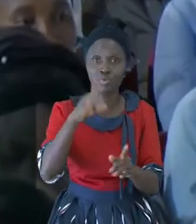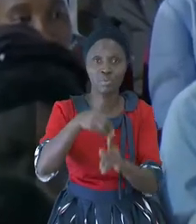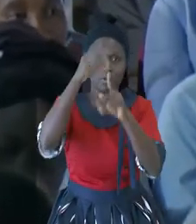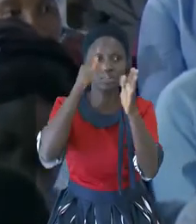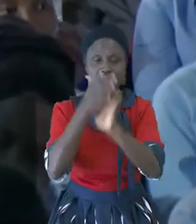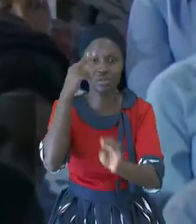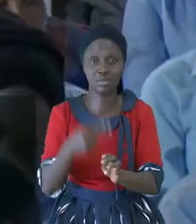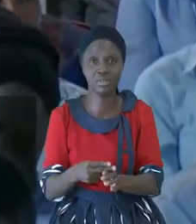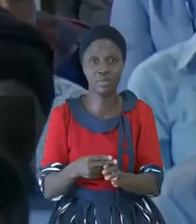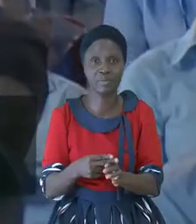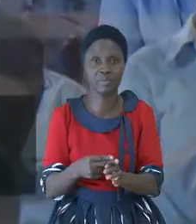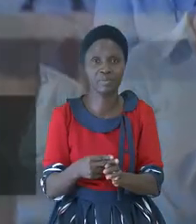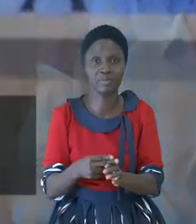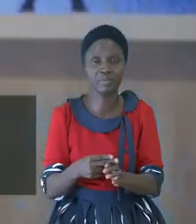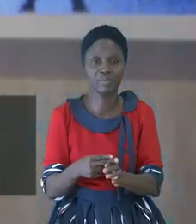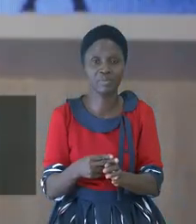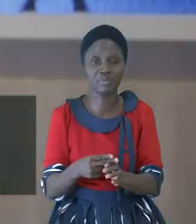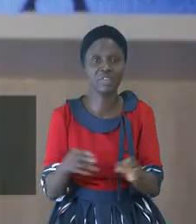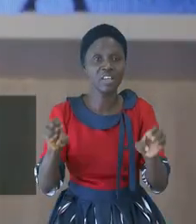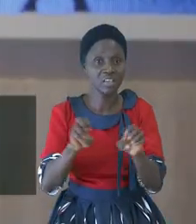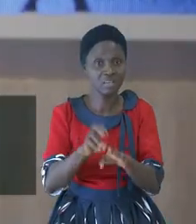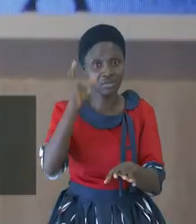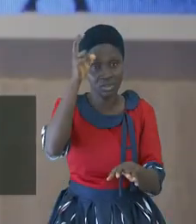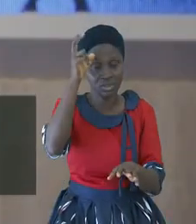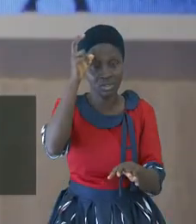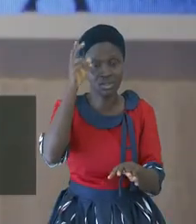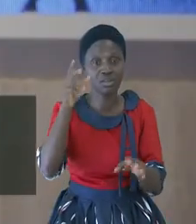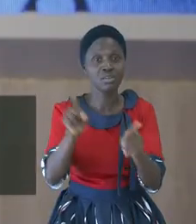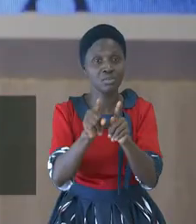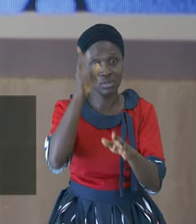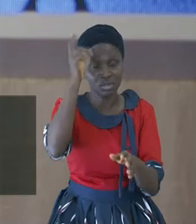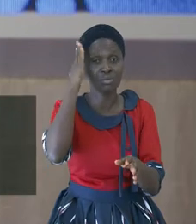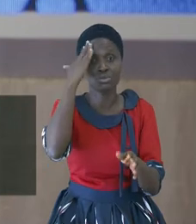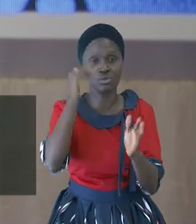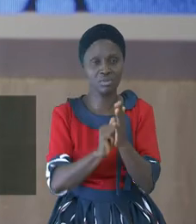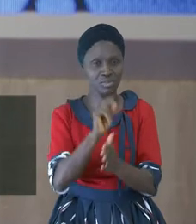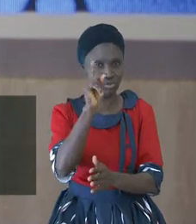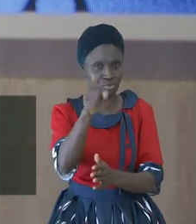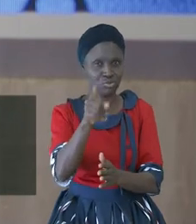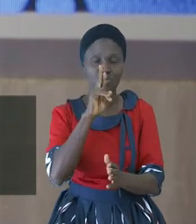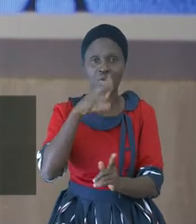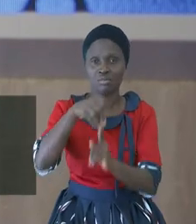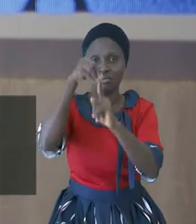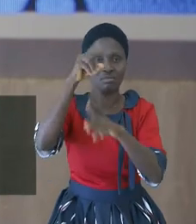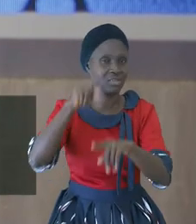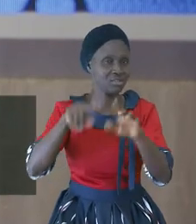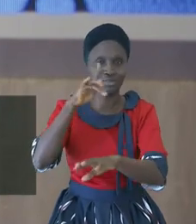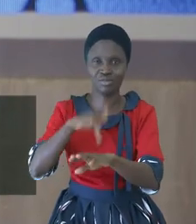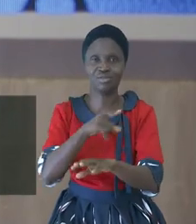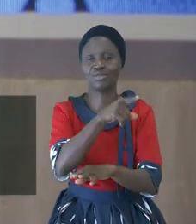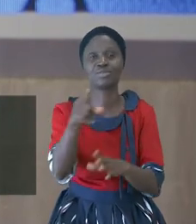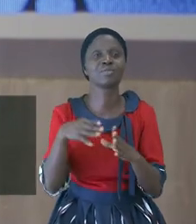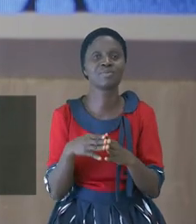and say, this one is peculiar, you can't touch this one. The demons will look at you and say, this one